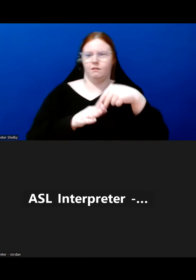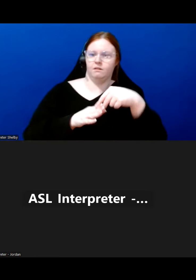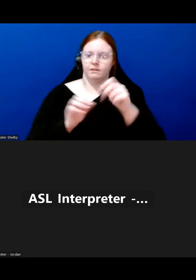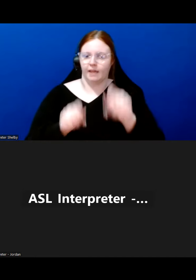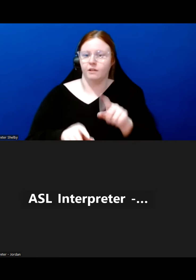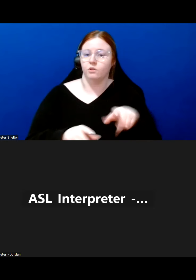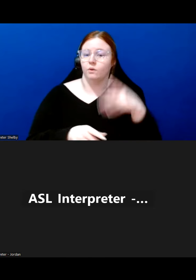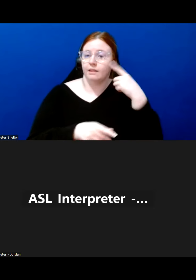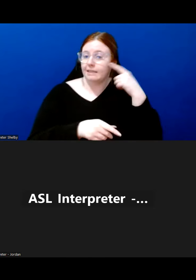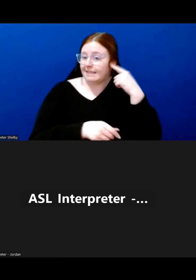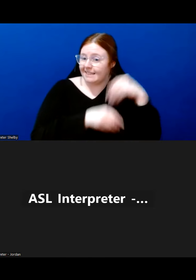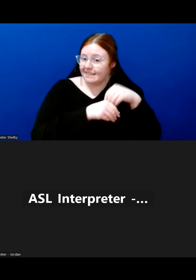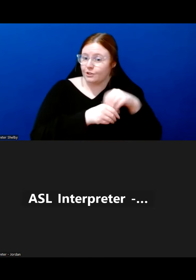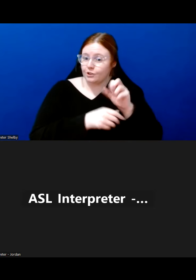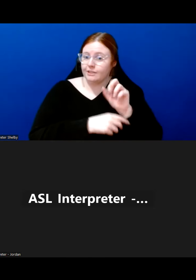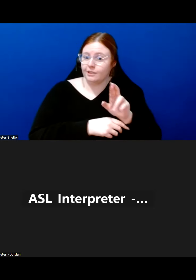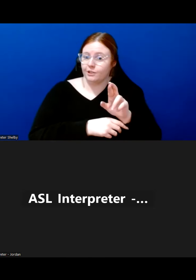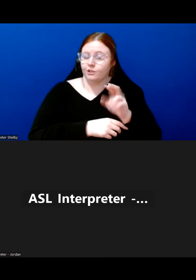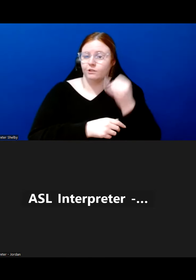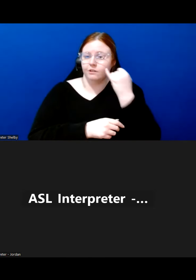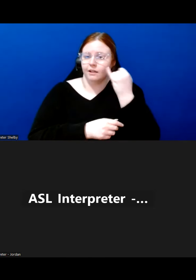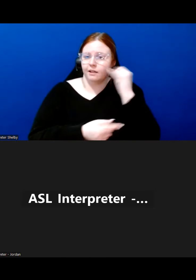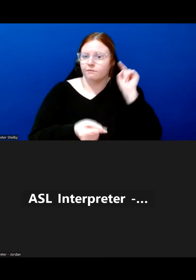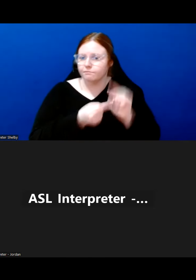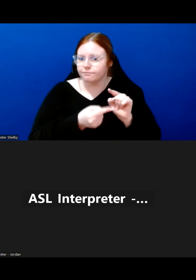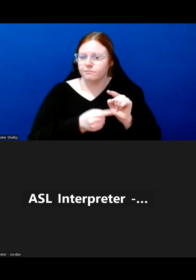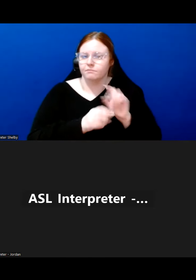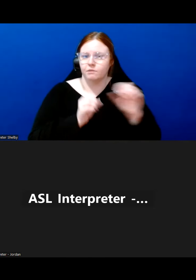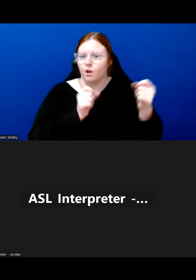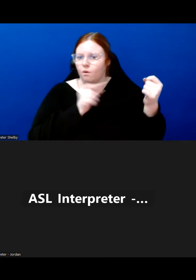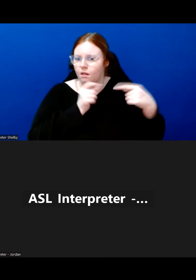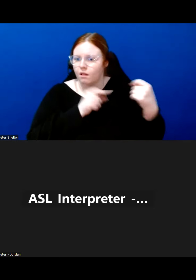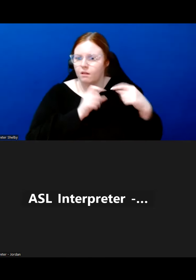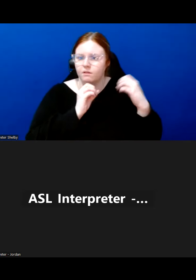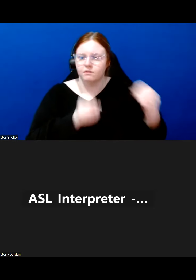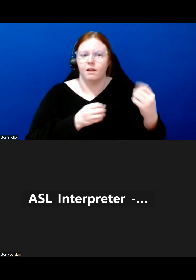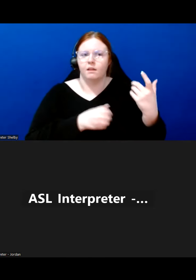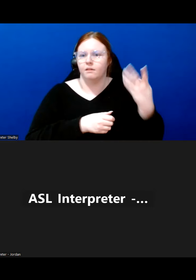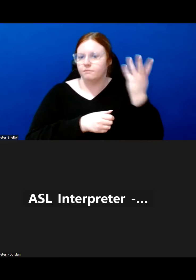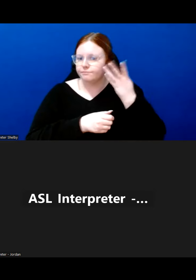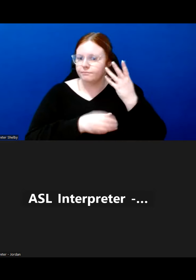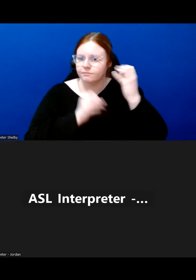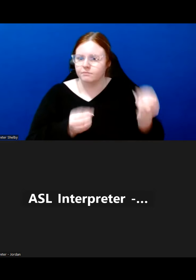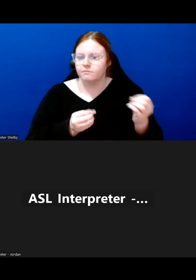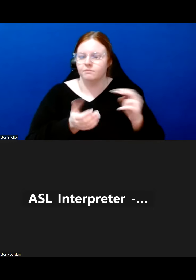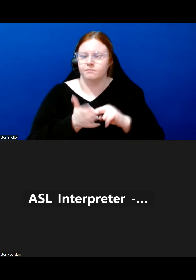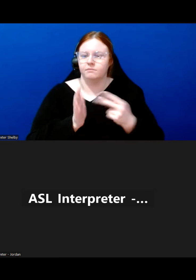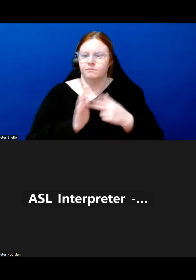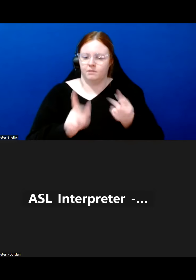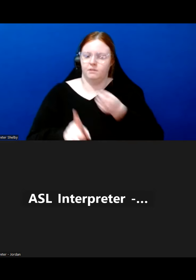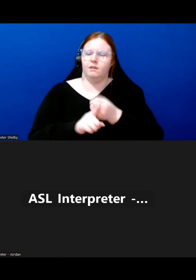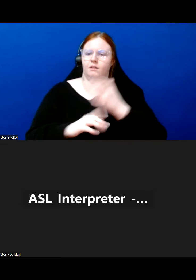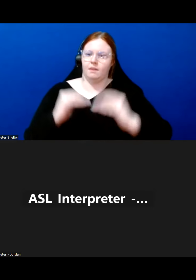that, any reduced input to that inner ear can also kind of reduce the input to the balance center